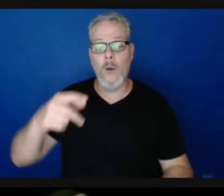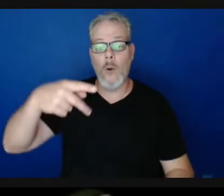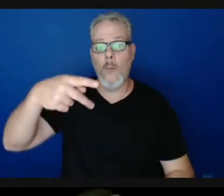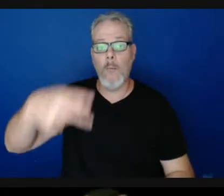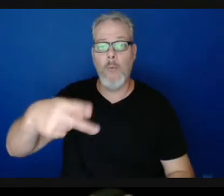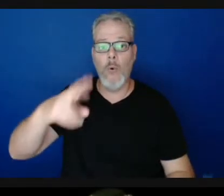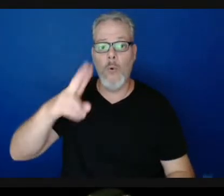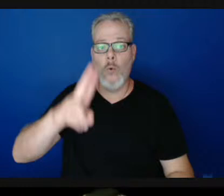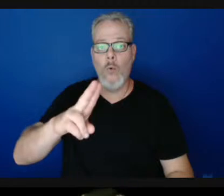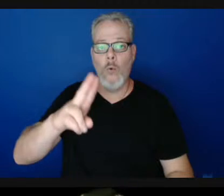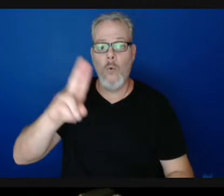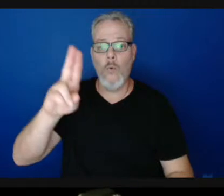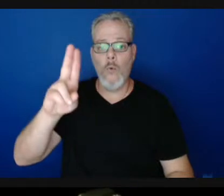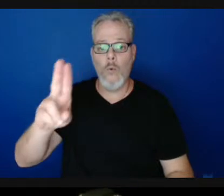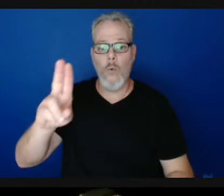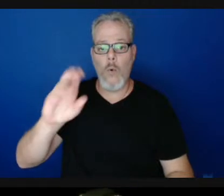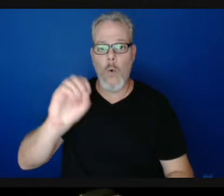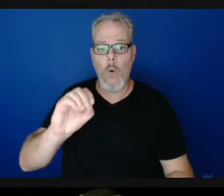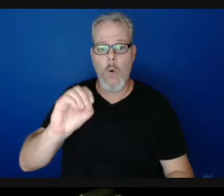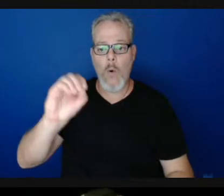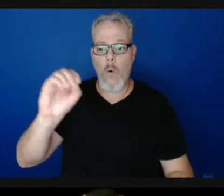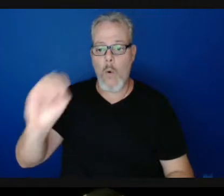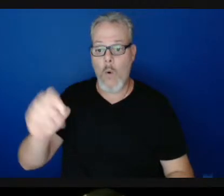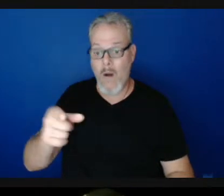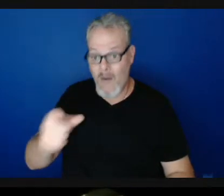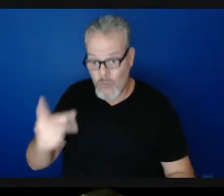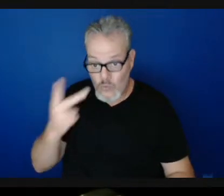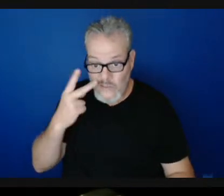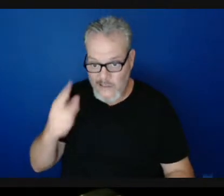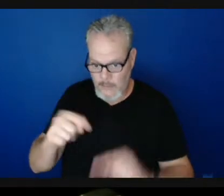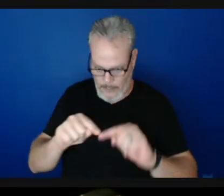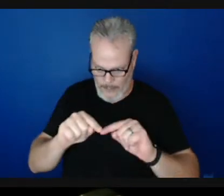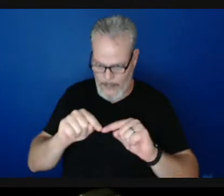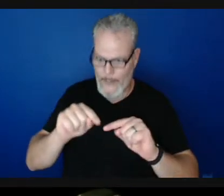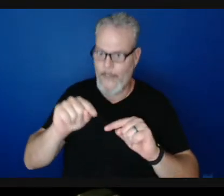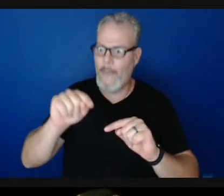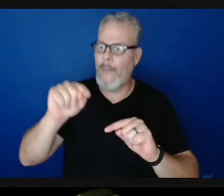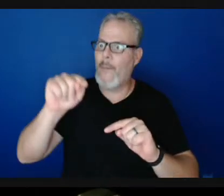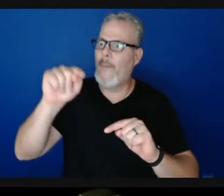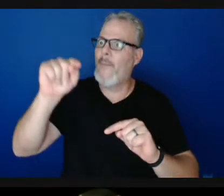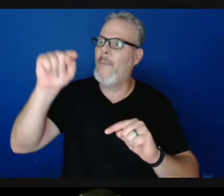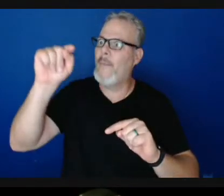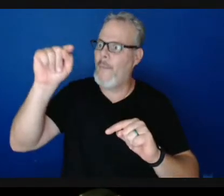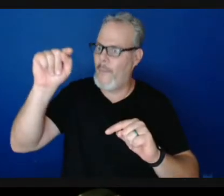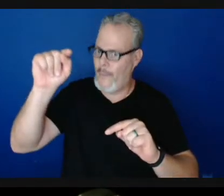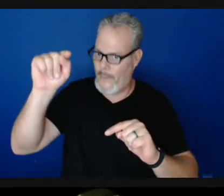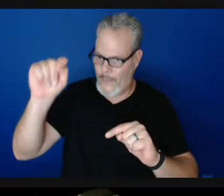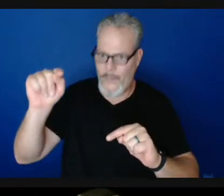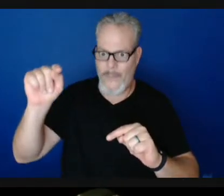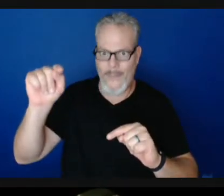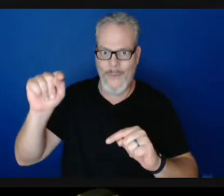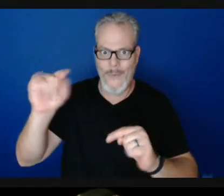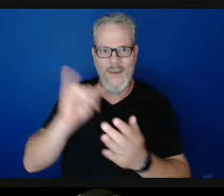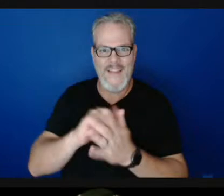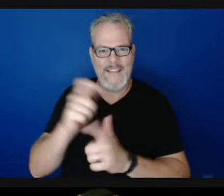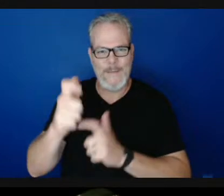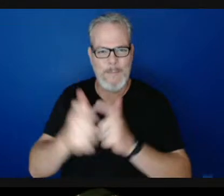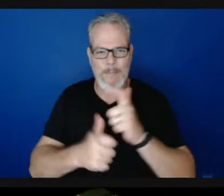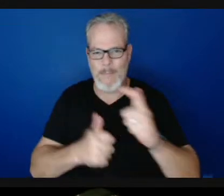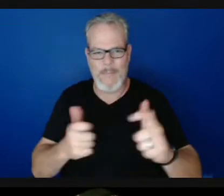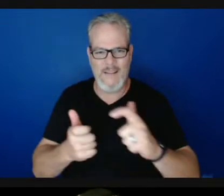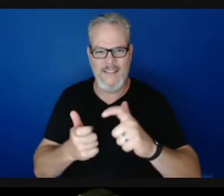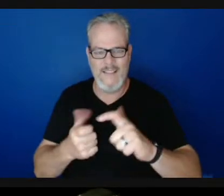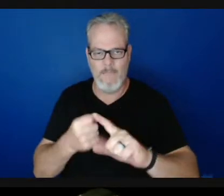these adjustments, right? This was our big pulse with the eruption that occurred in September,